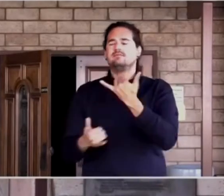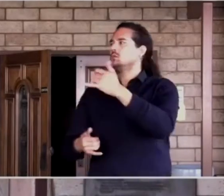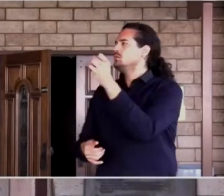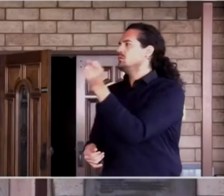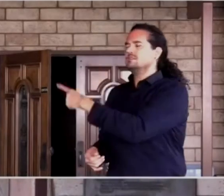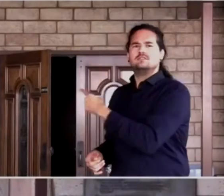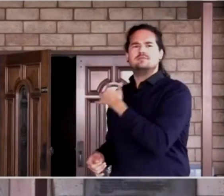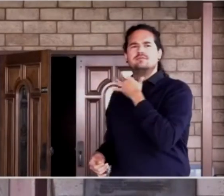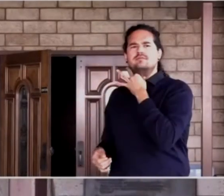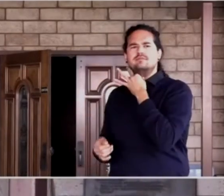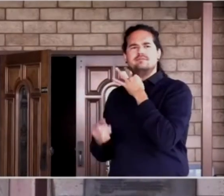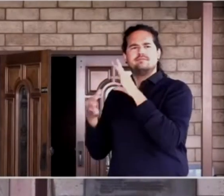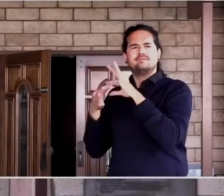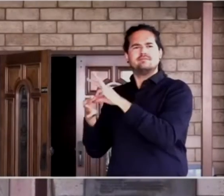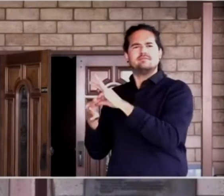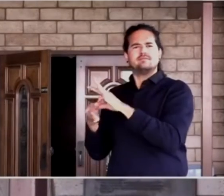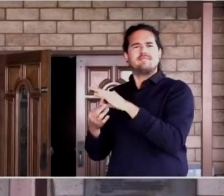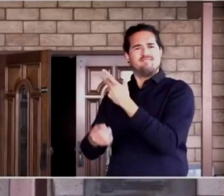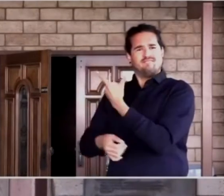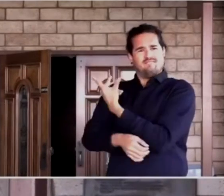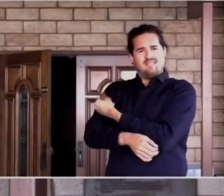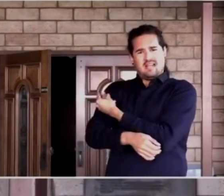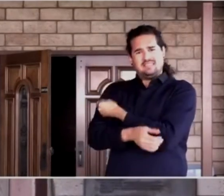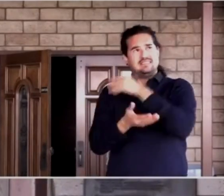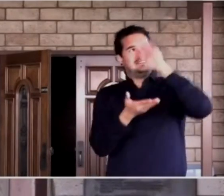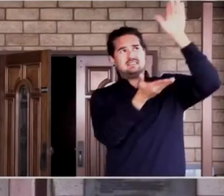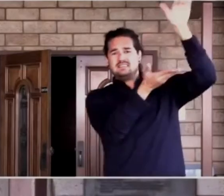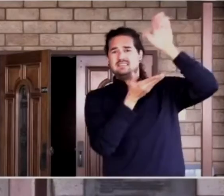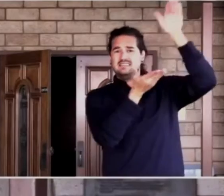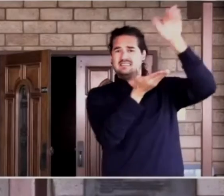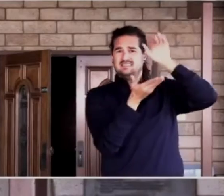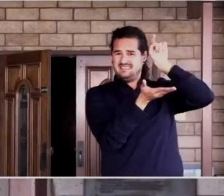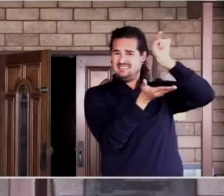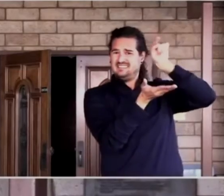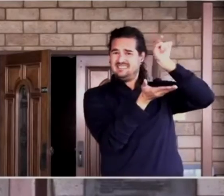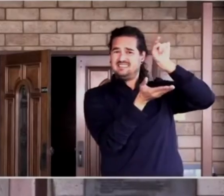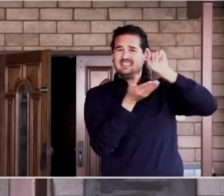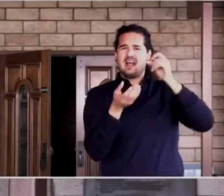supply? What's the outlook